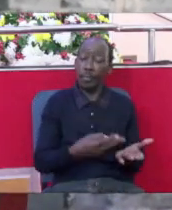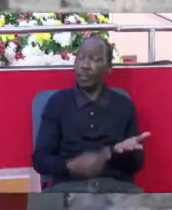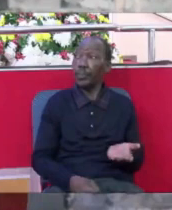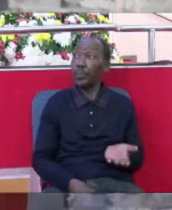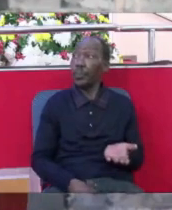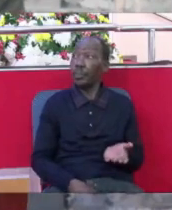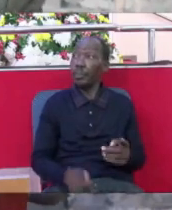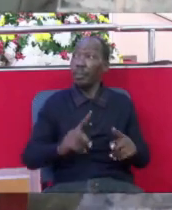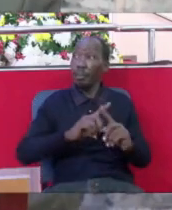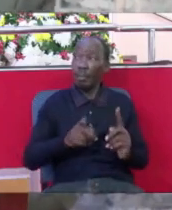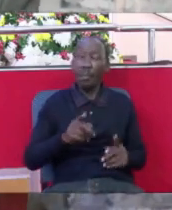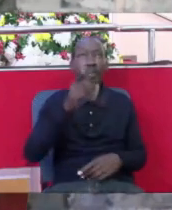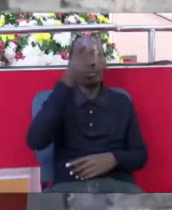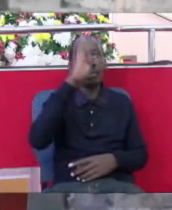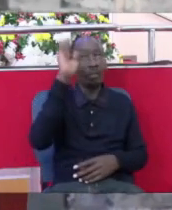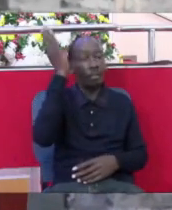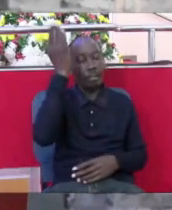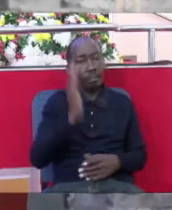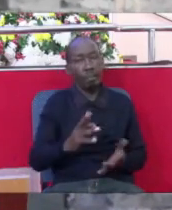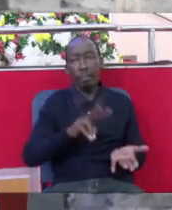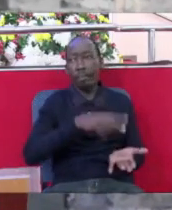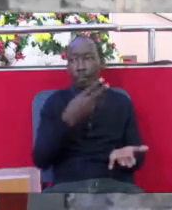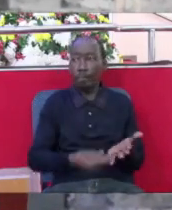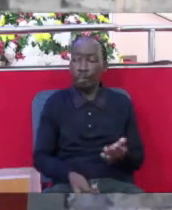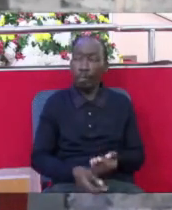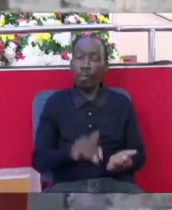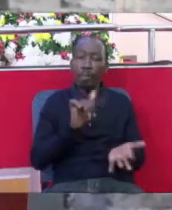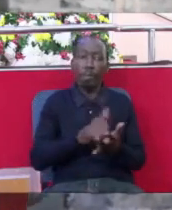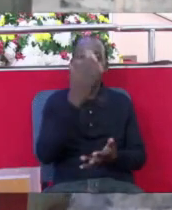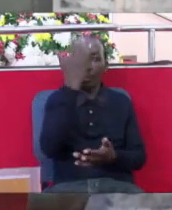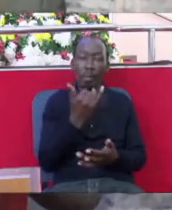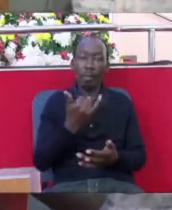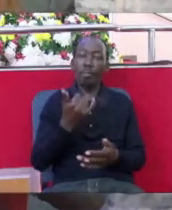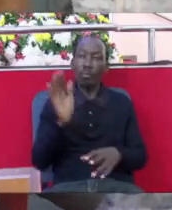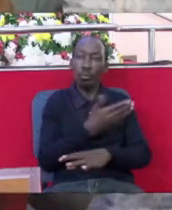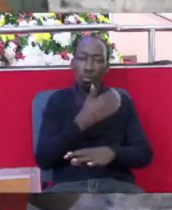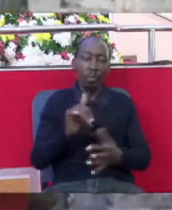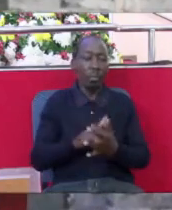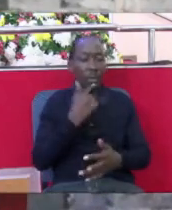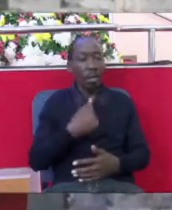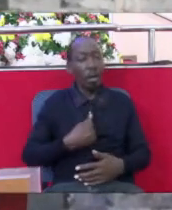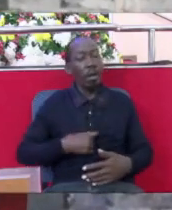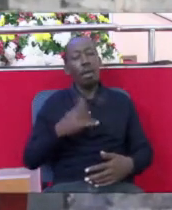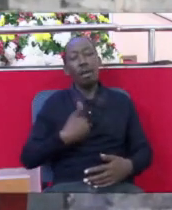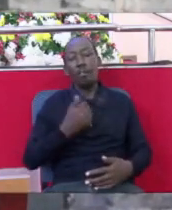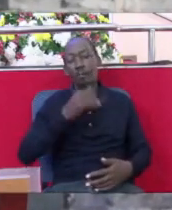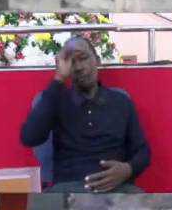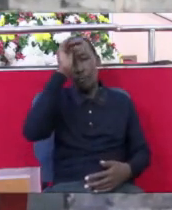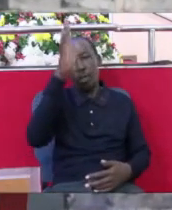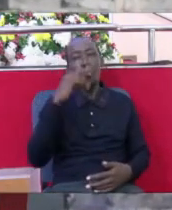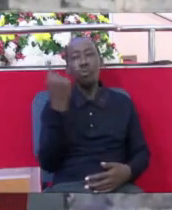shindwa. But our God can never fail. Lakini Mungu wetu haezi shindwa. And that's why I love this song that says that I have a father who will